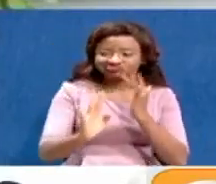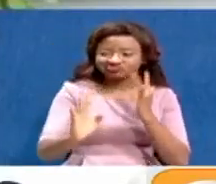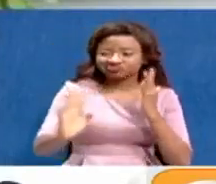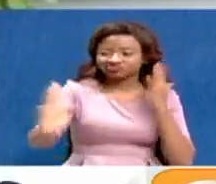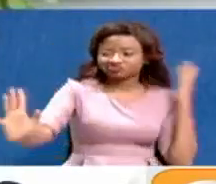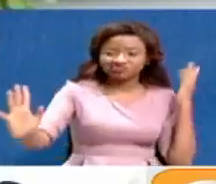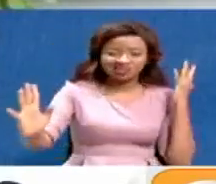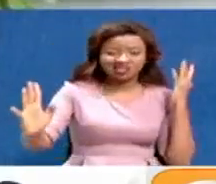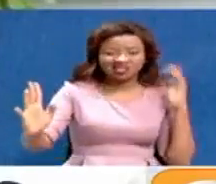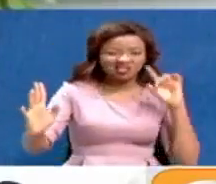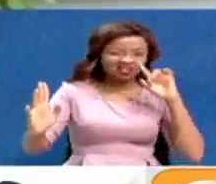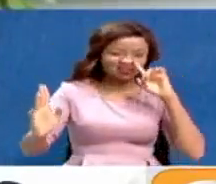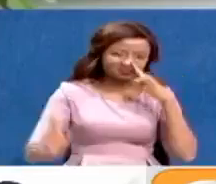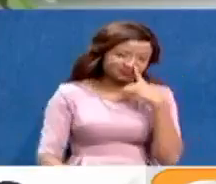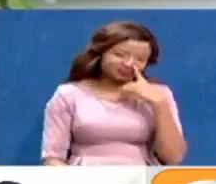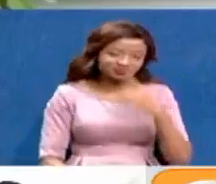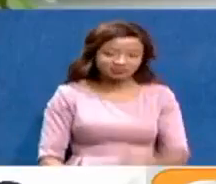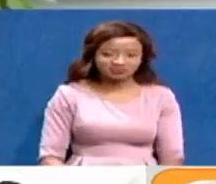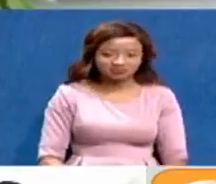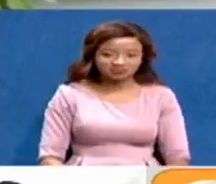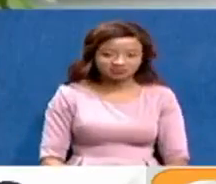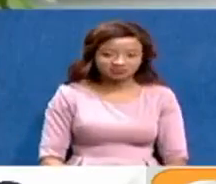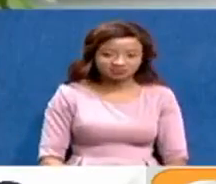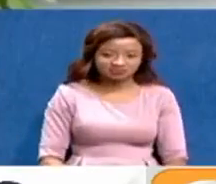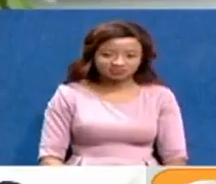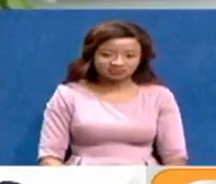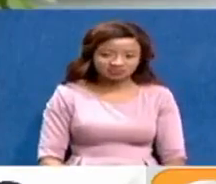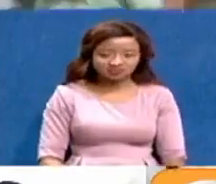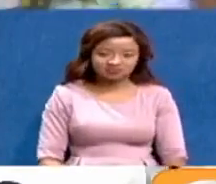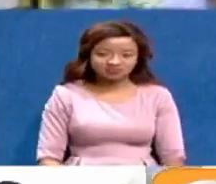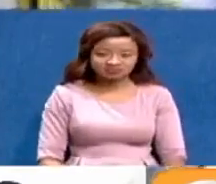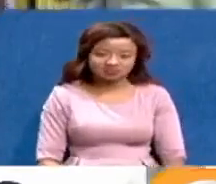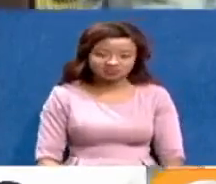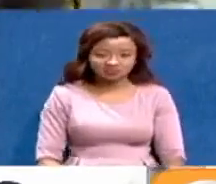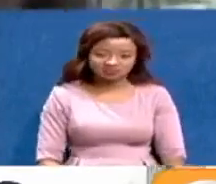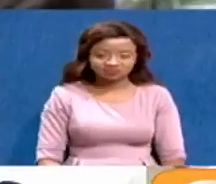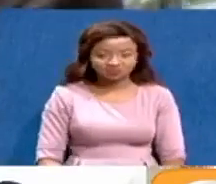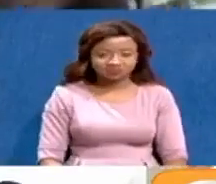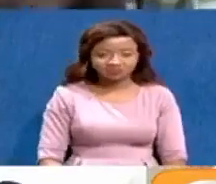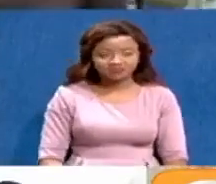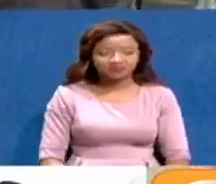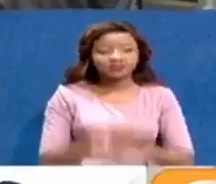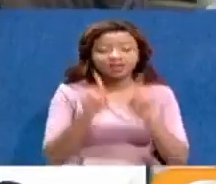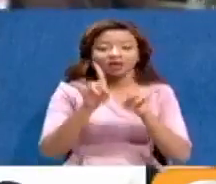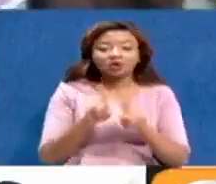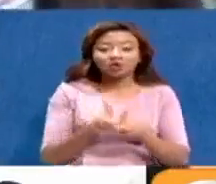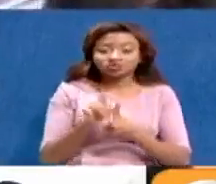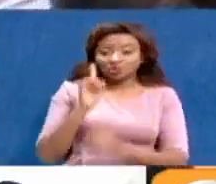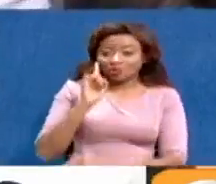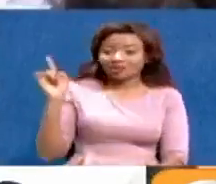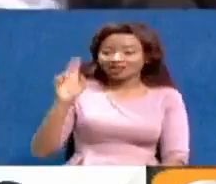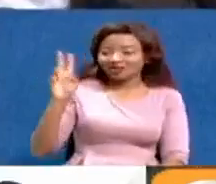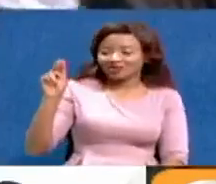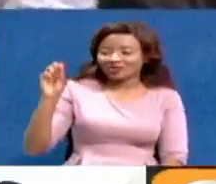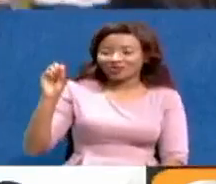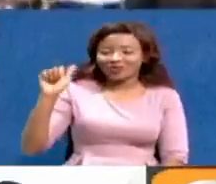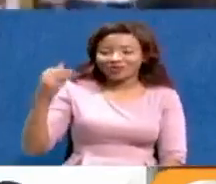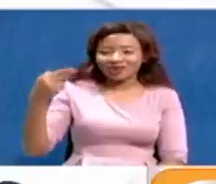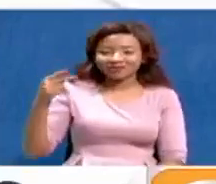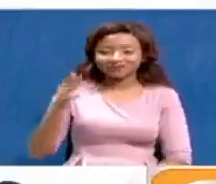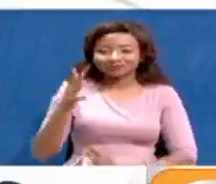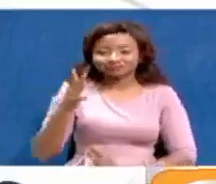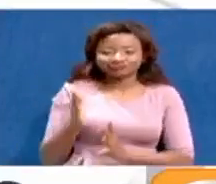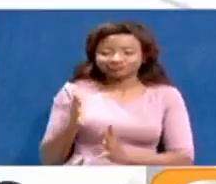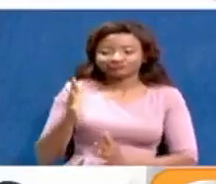kwa watu kupiga foleni kwa wingi na kuleta ile congestion kwa wingi. As Noah walks to the examination